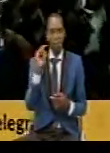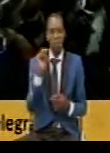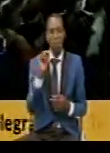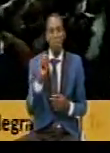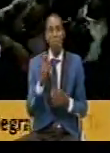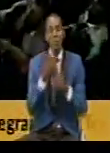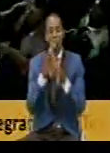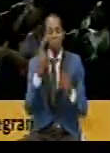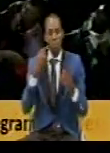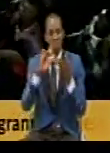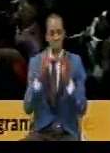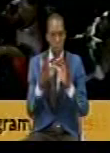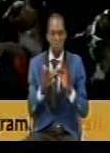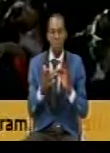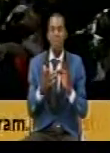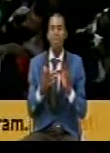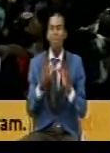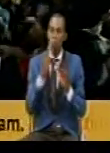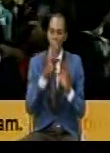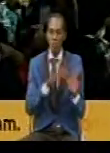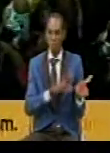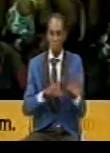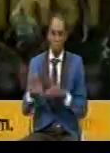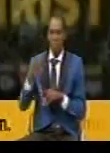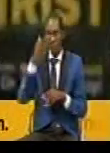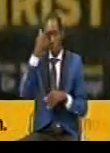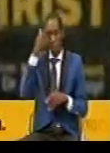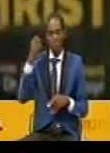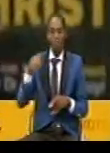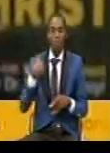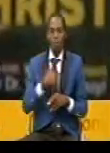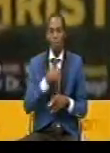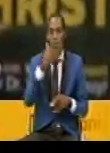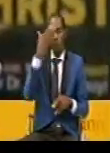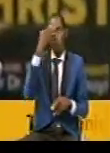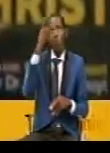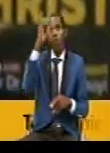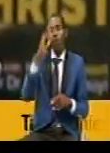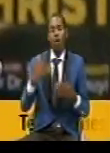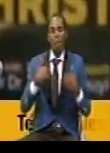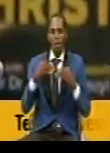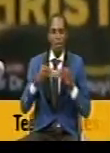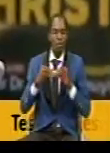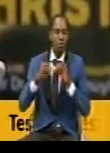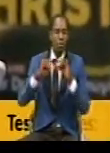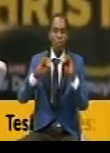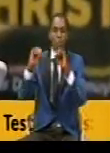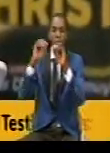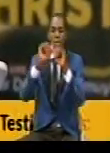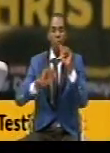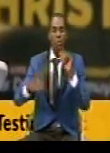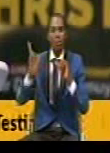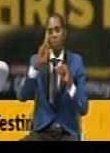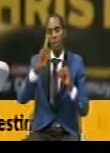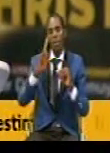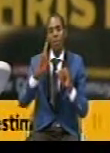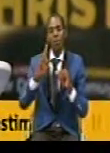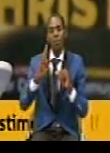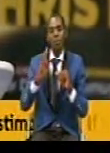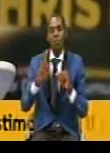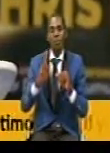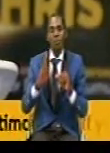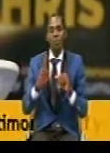the testimony now. Those online, get ready, because we know God has moved